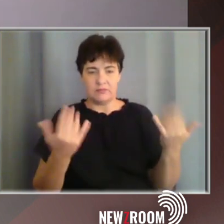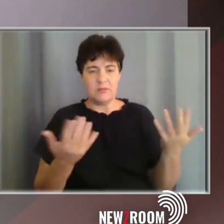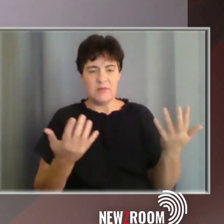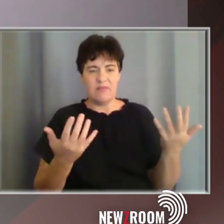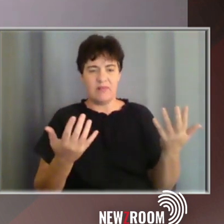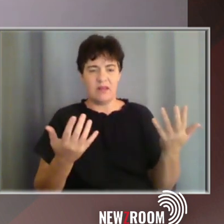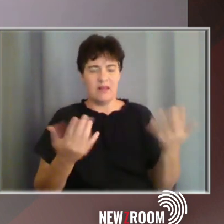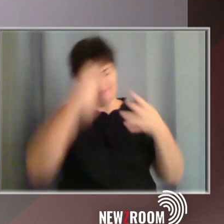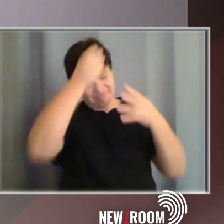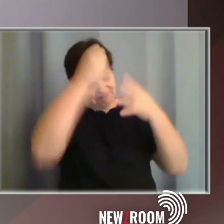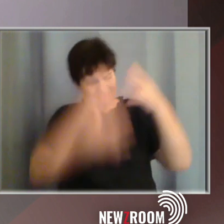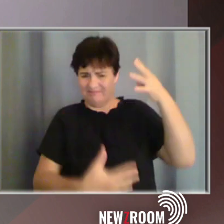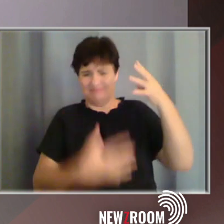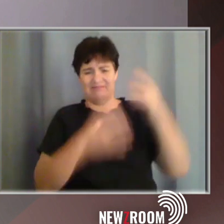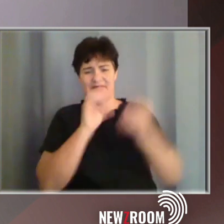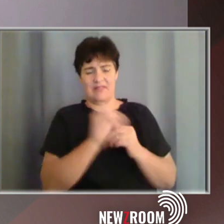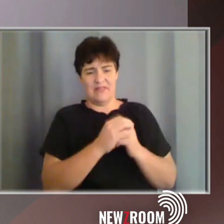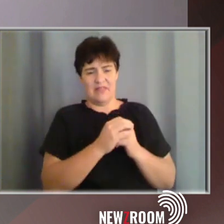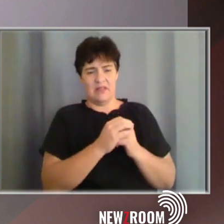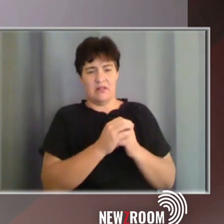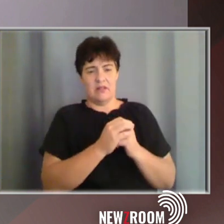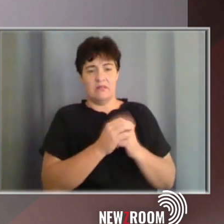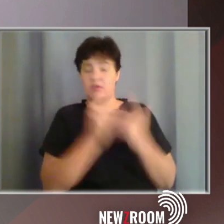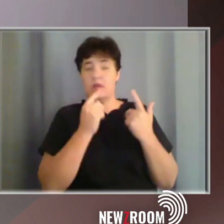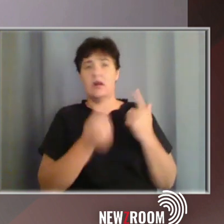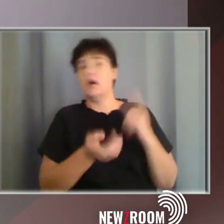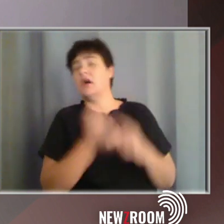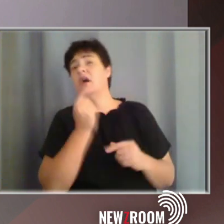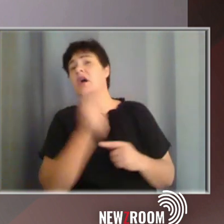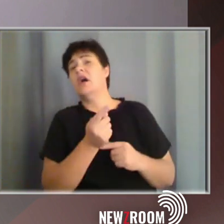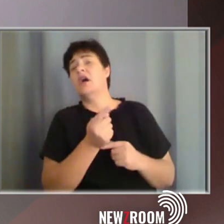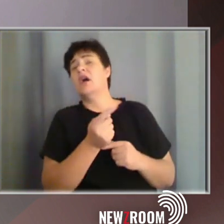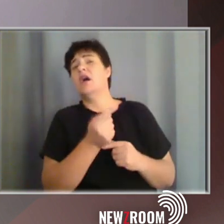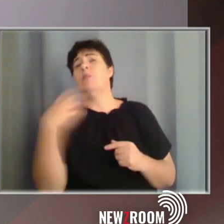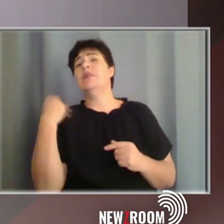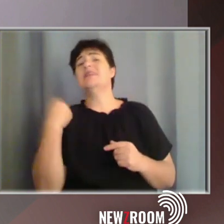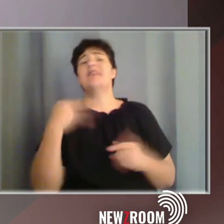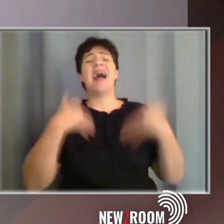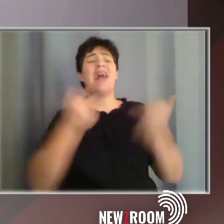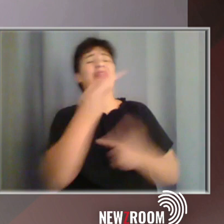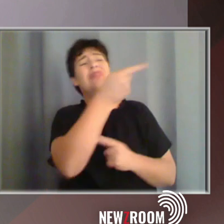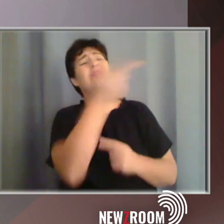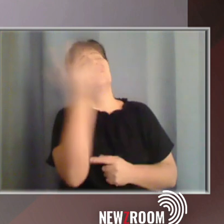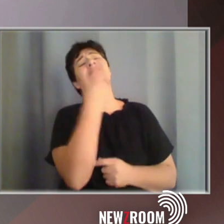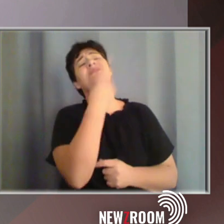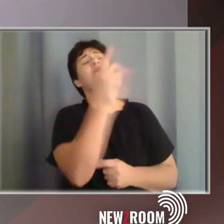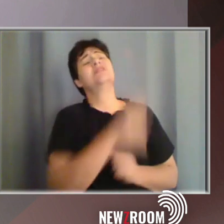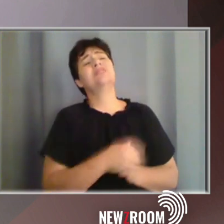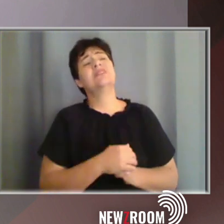is endless. I would not struggle to find out what is the Minister of Health now talking about. What's the status